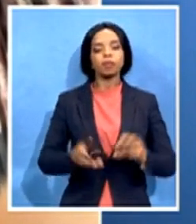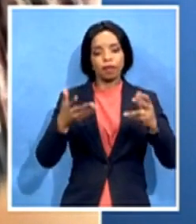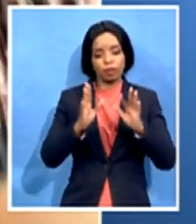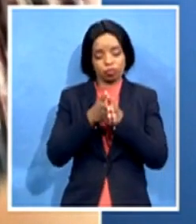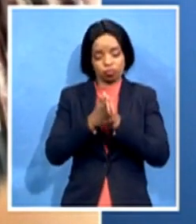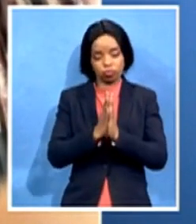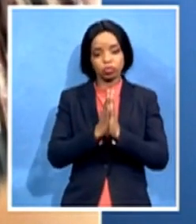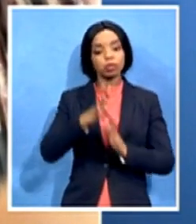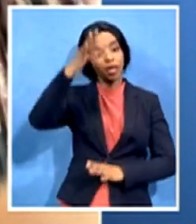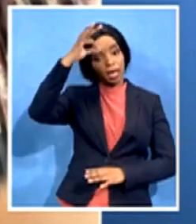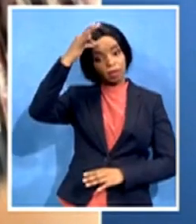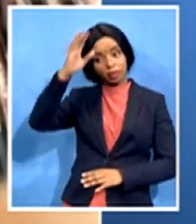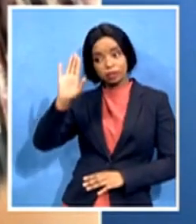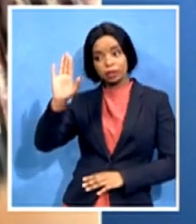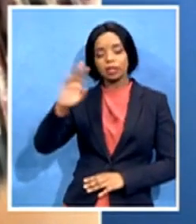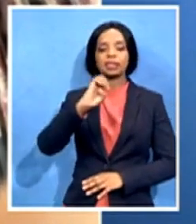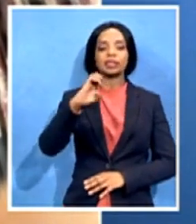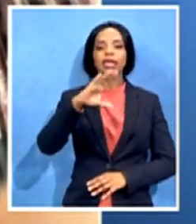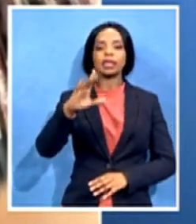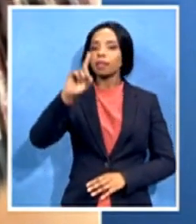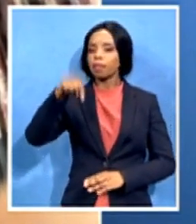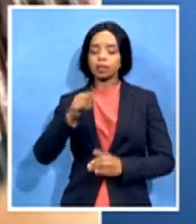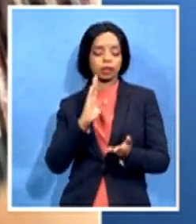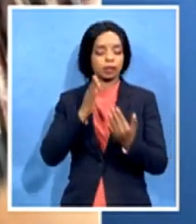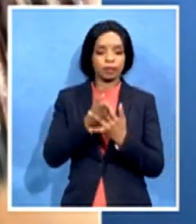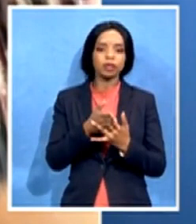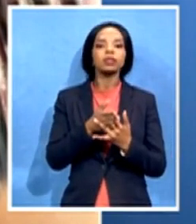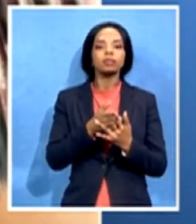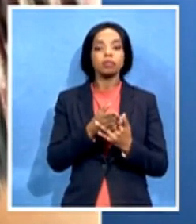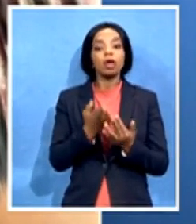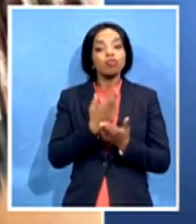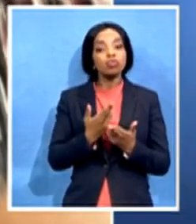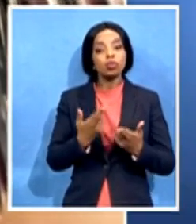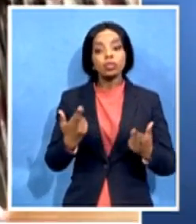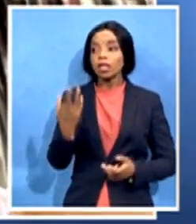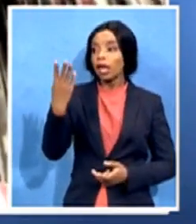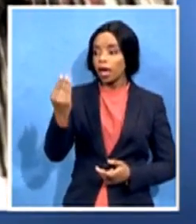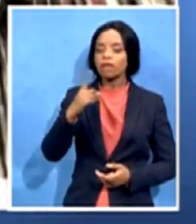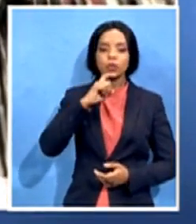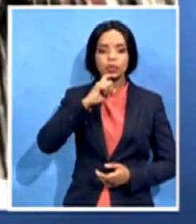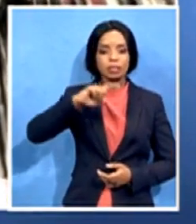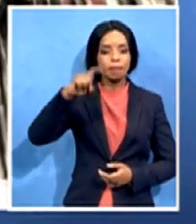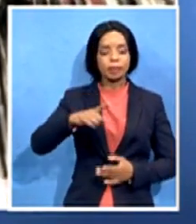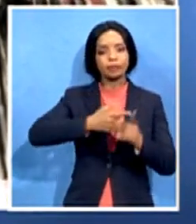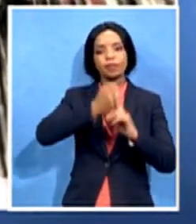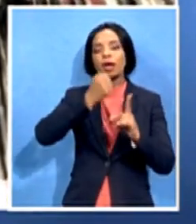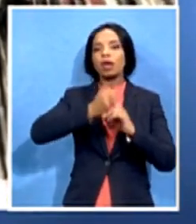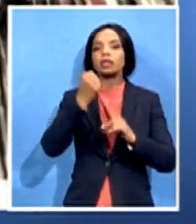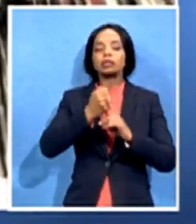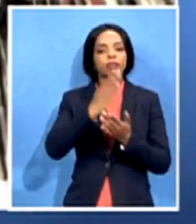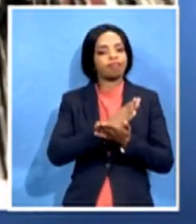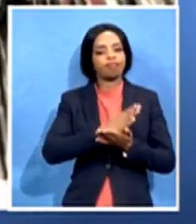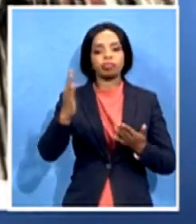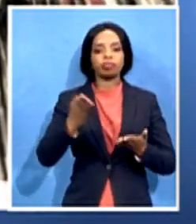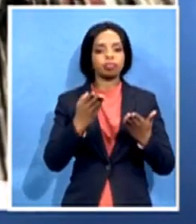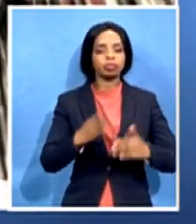their resources to fight this scourge. Mr. Mahanjana, you're saying that it's increased, stock theft increased during the